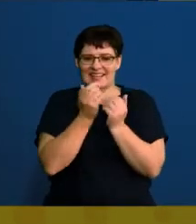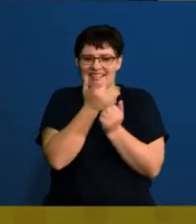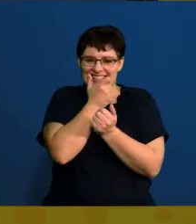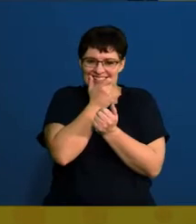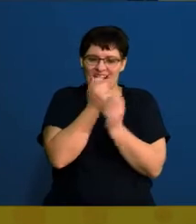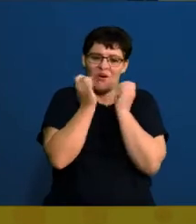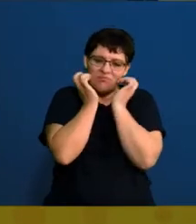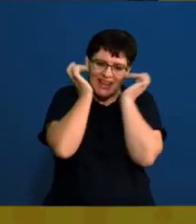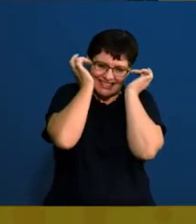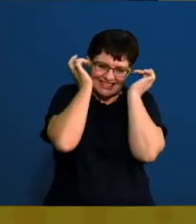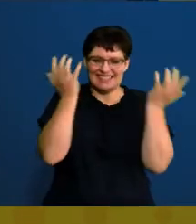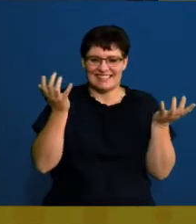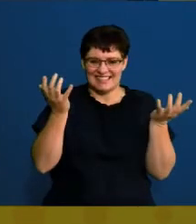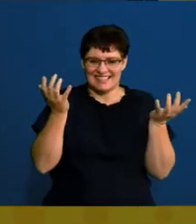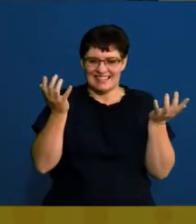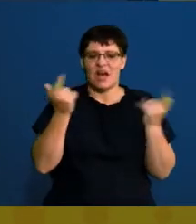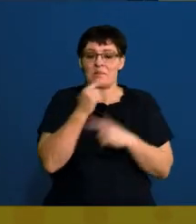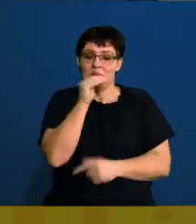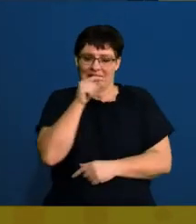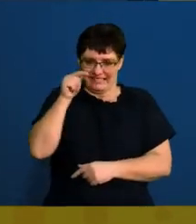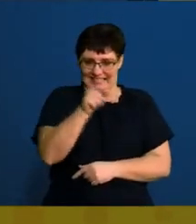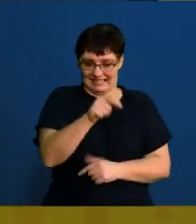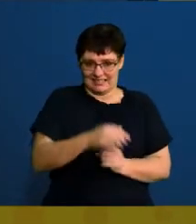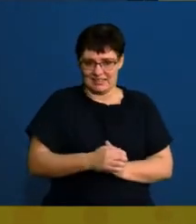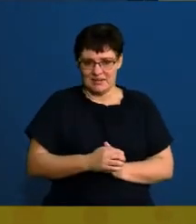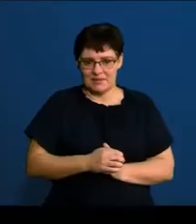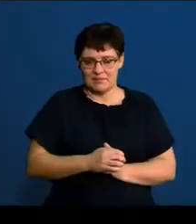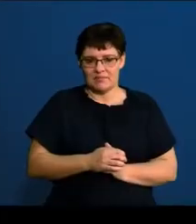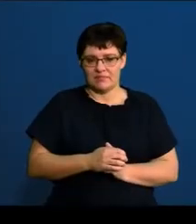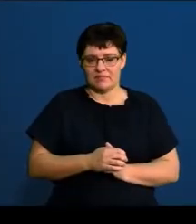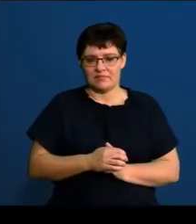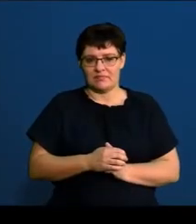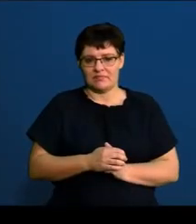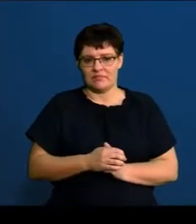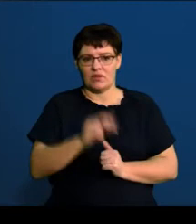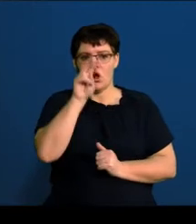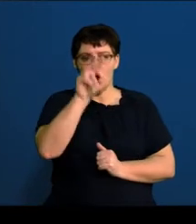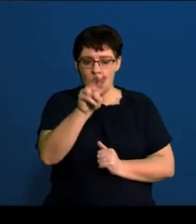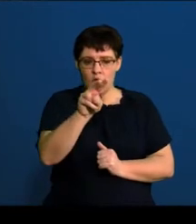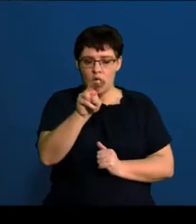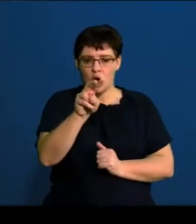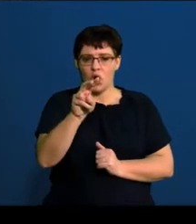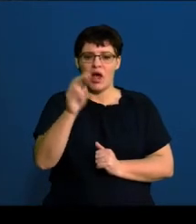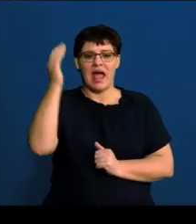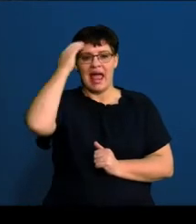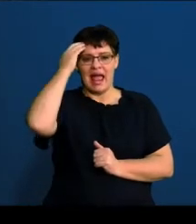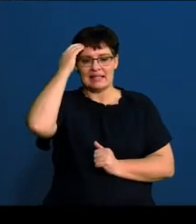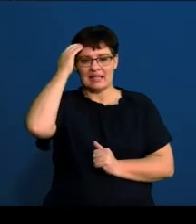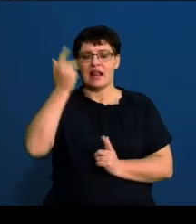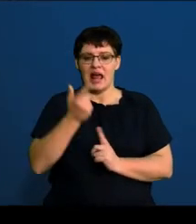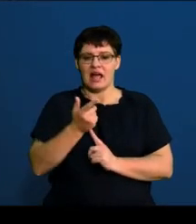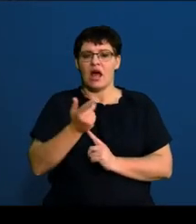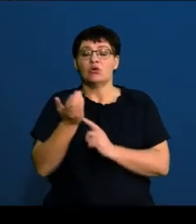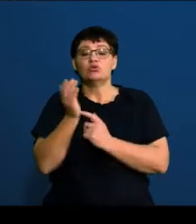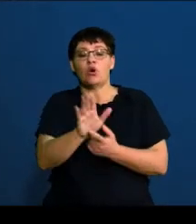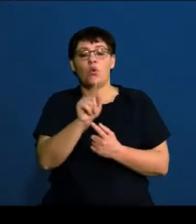blush away, and that's basically what we're talking about here. So if we look at the head in the hands move can